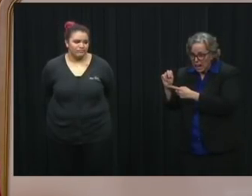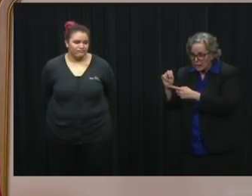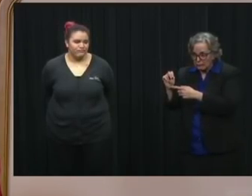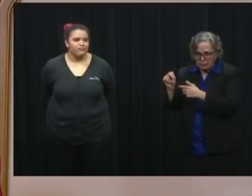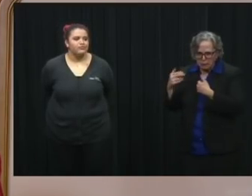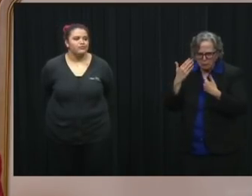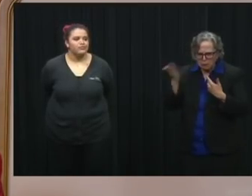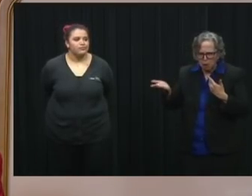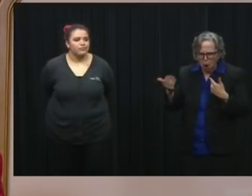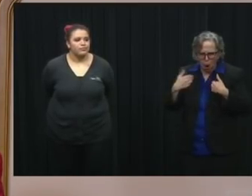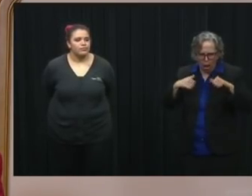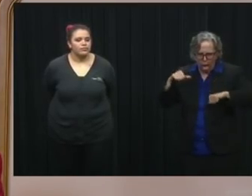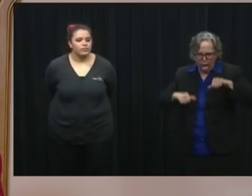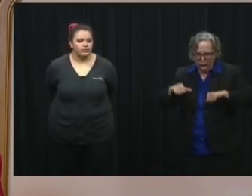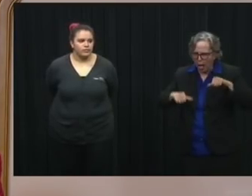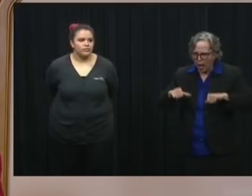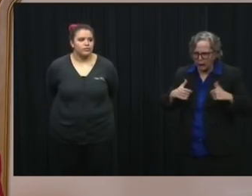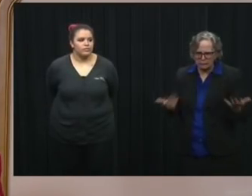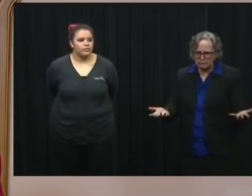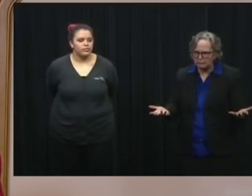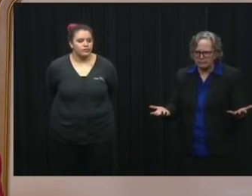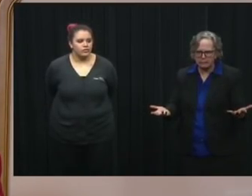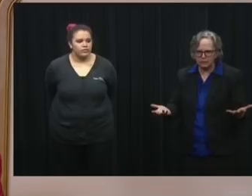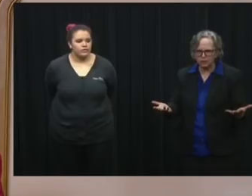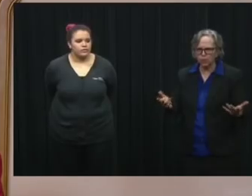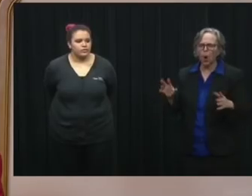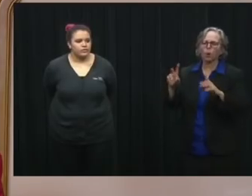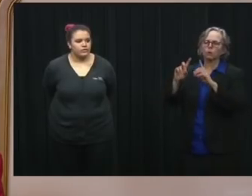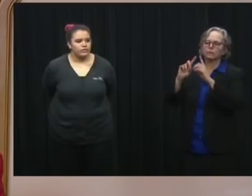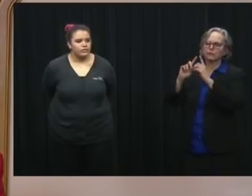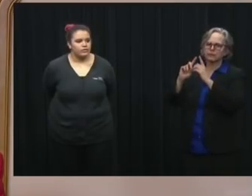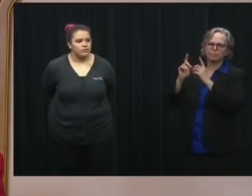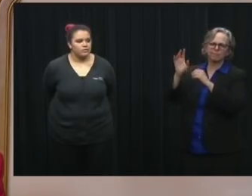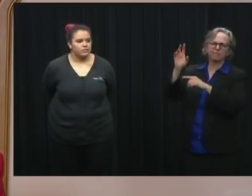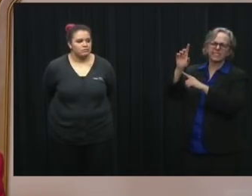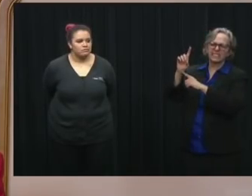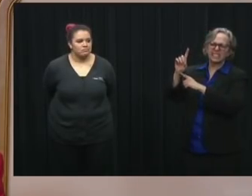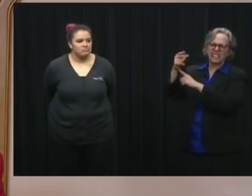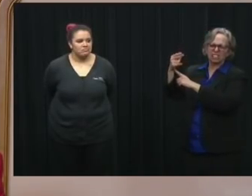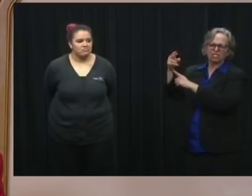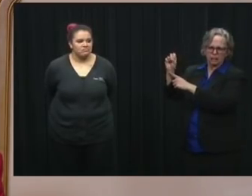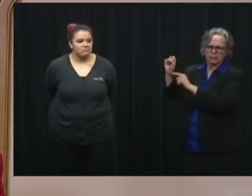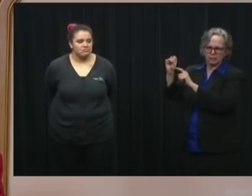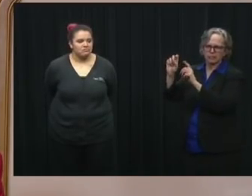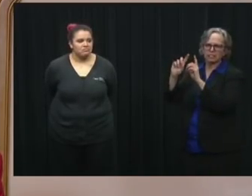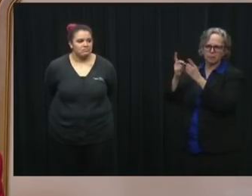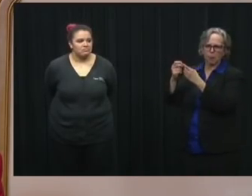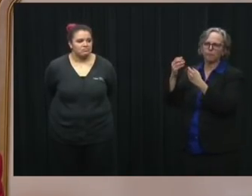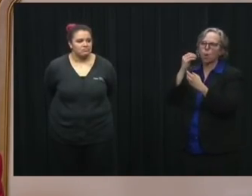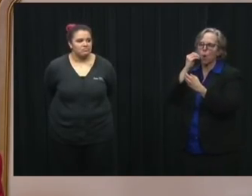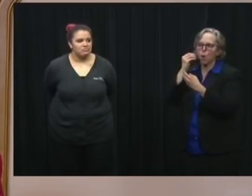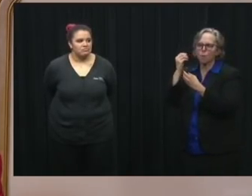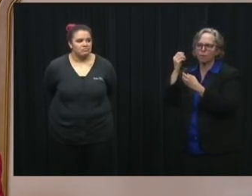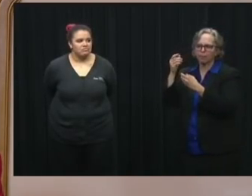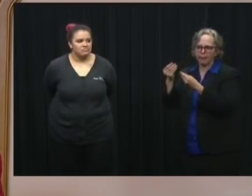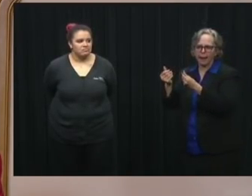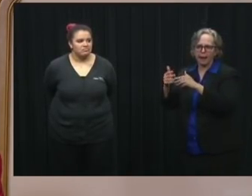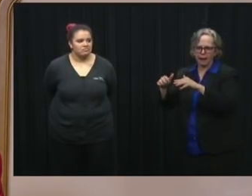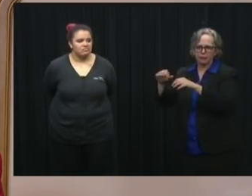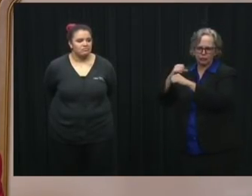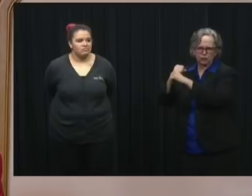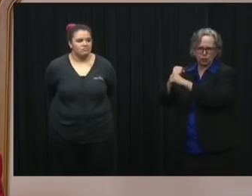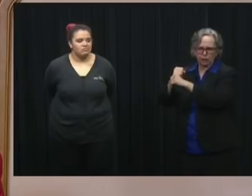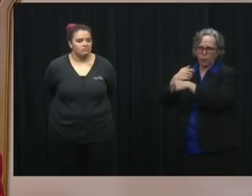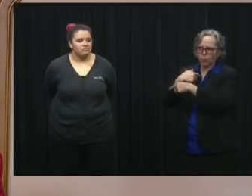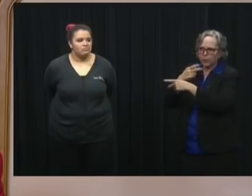what Homeland Security put forward and what they outlined. It was adopted by Illinois. It's been adopted by